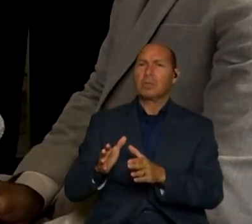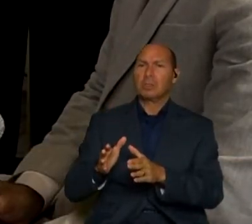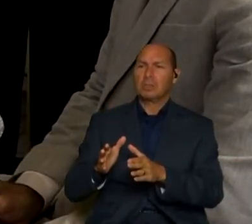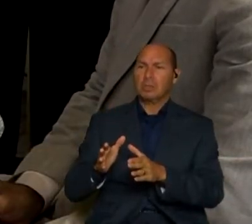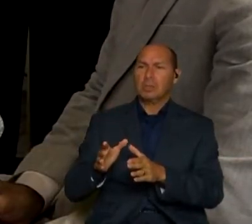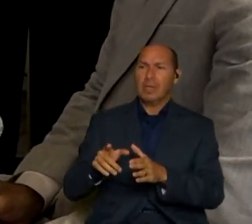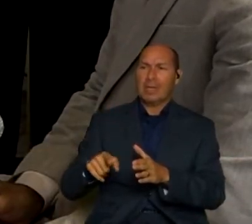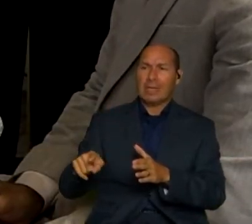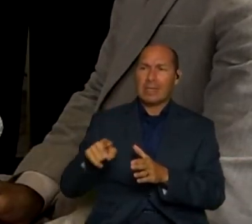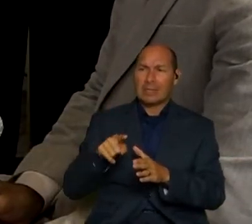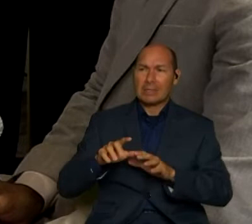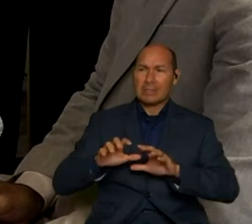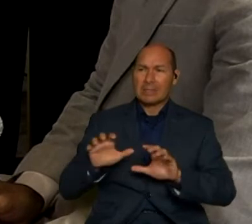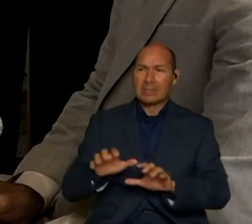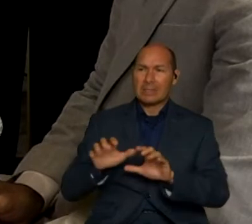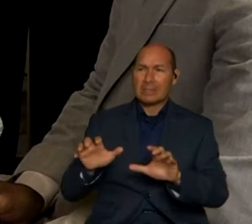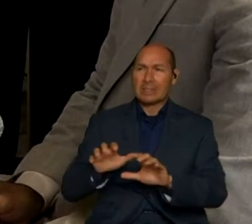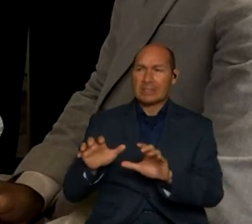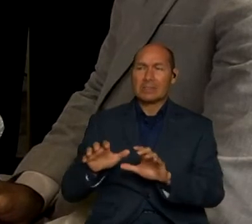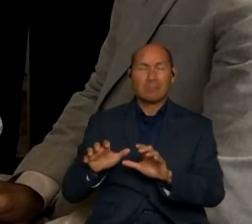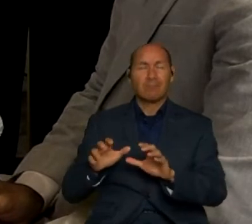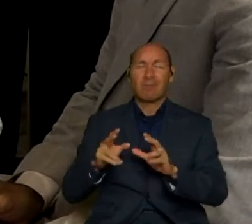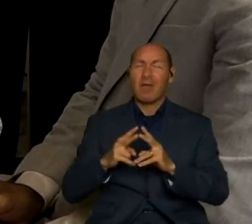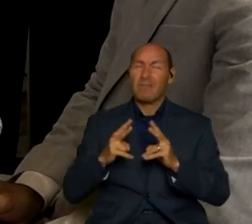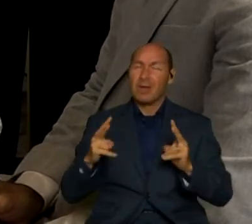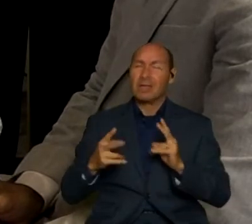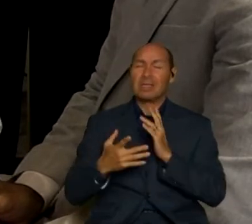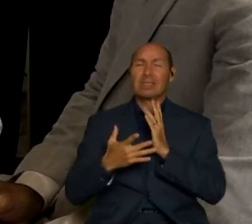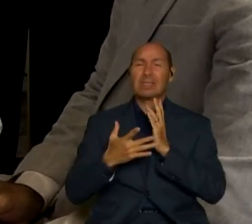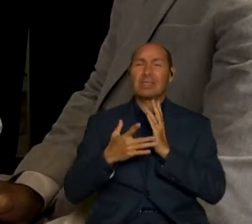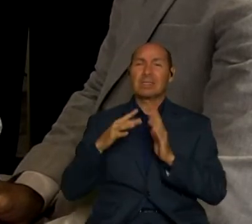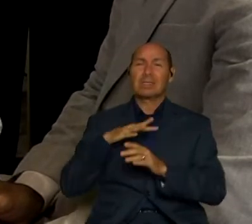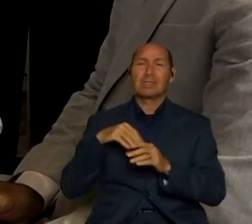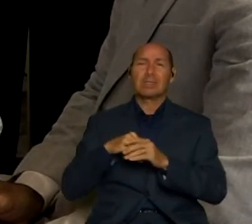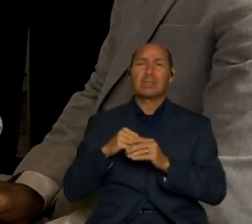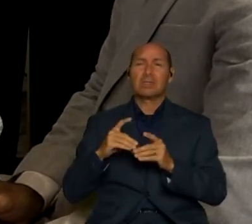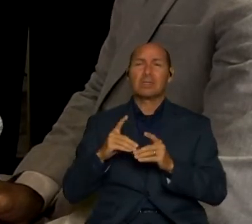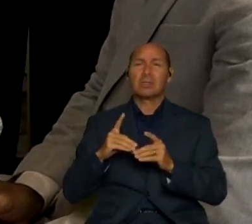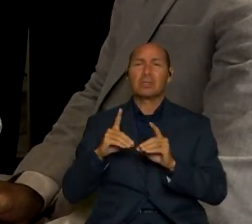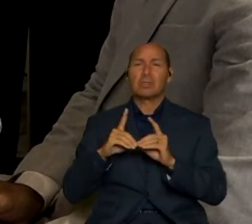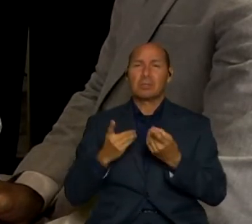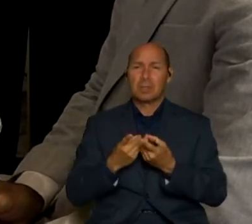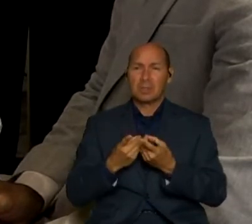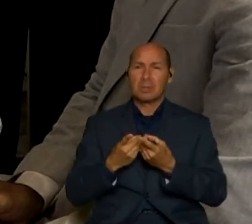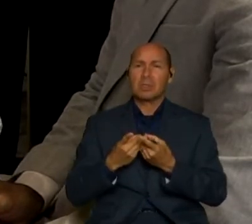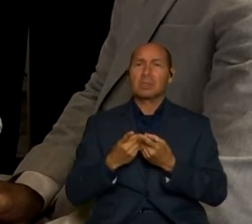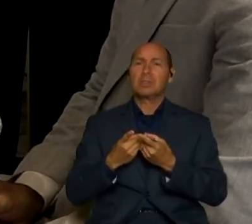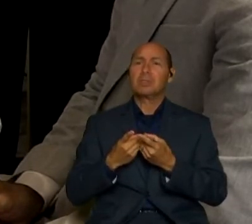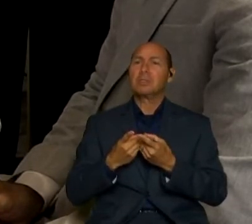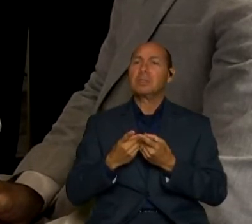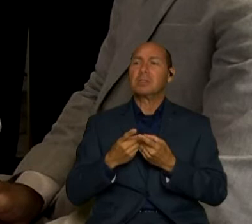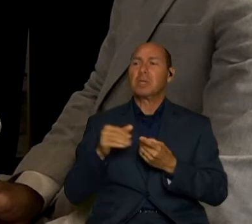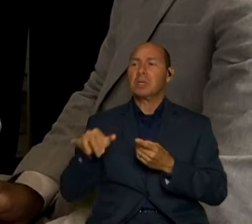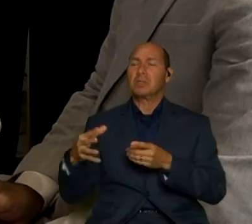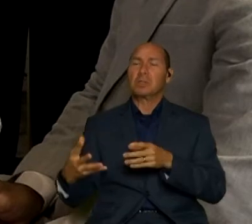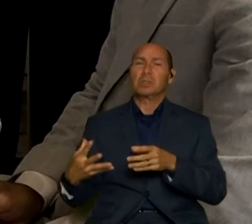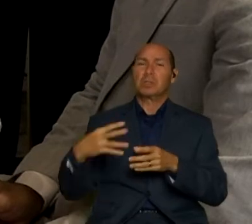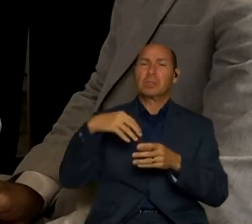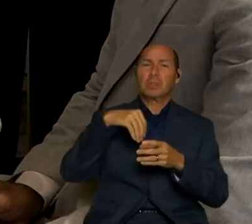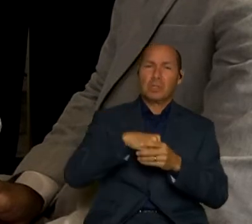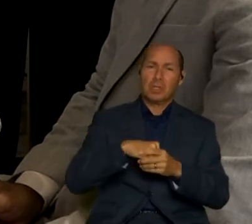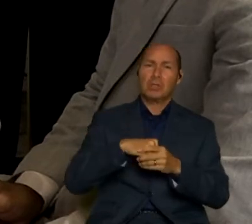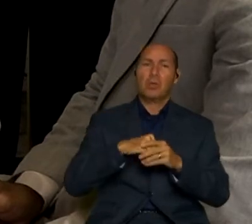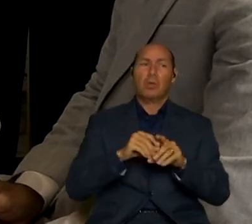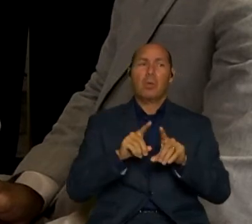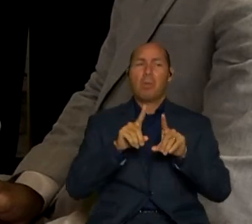technical jobs in the department that were not included in the pilot. So this represents a